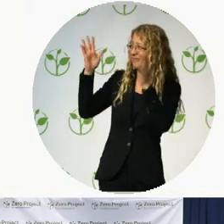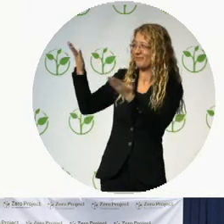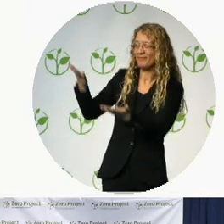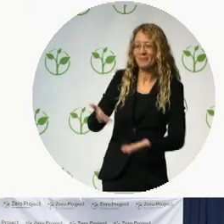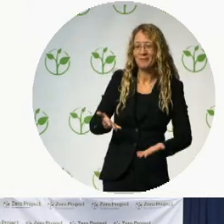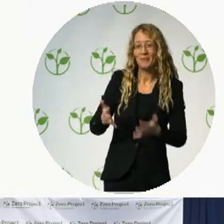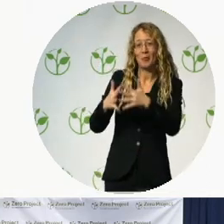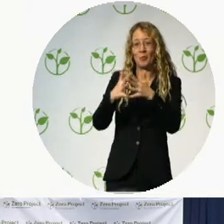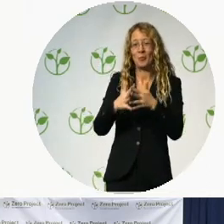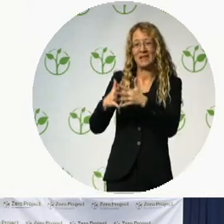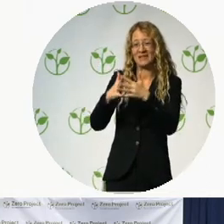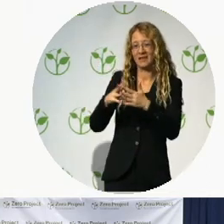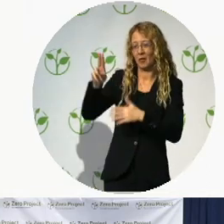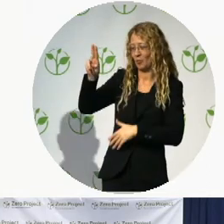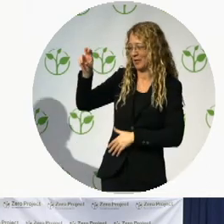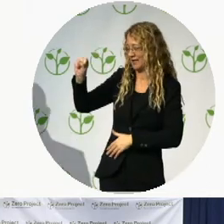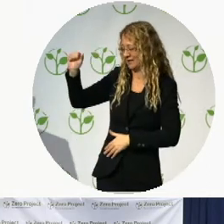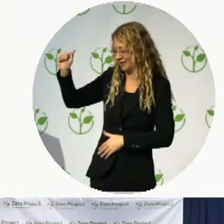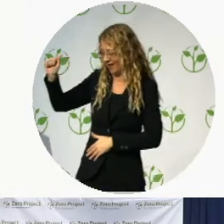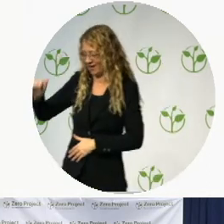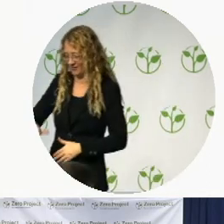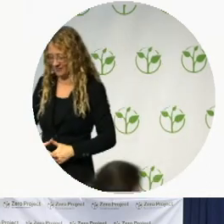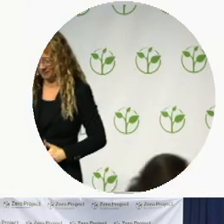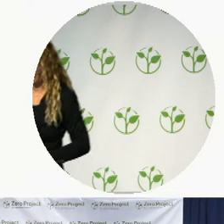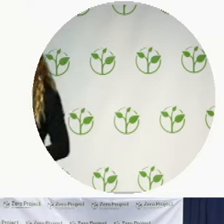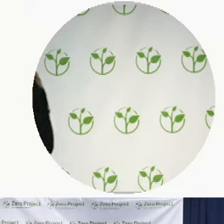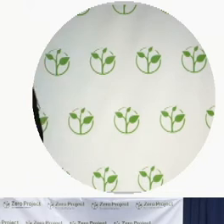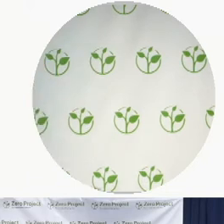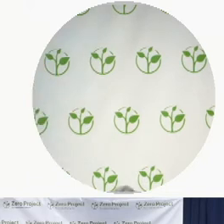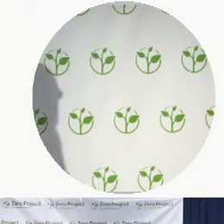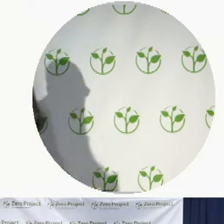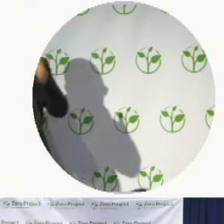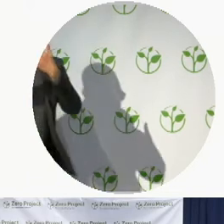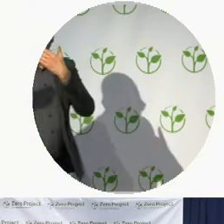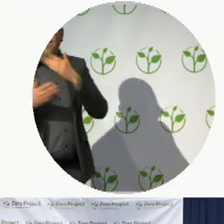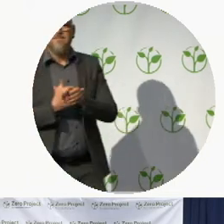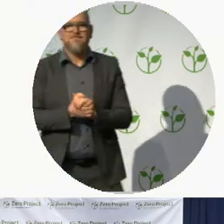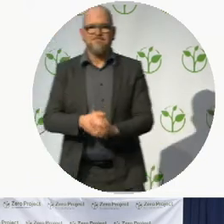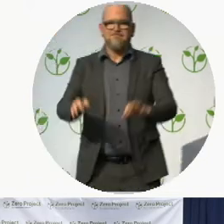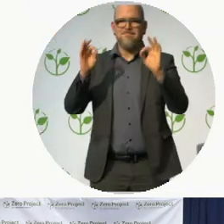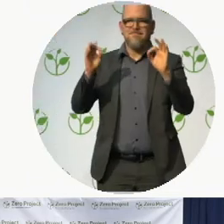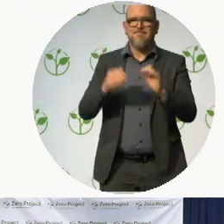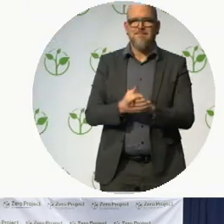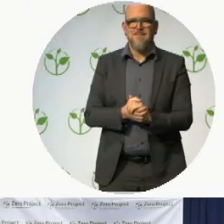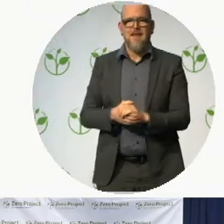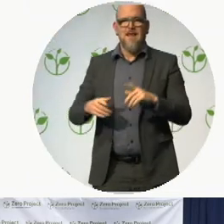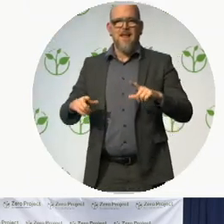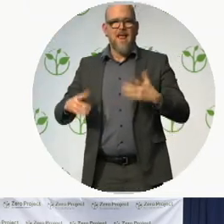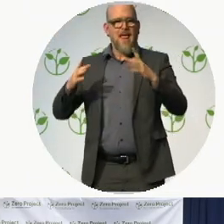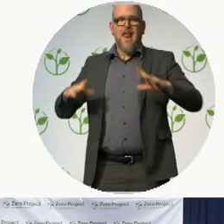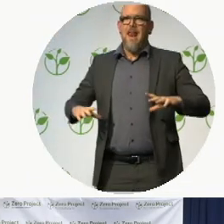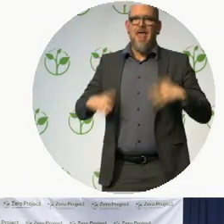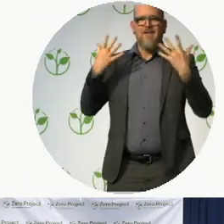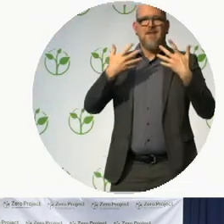Congratulations to Exceptional Lives from USA. Exceptional Lives is a non-profit organization based in Massachusetts, USA.